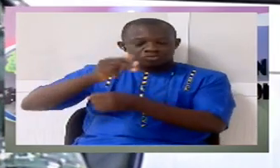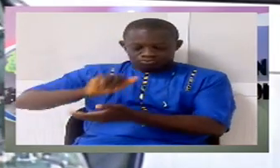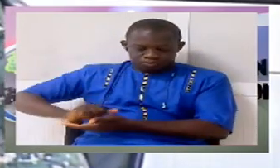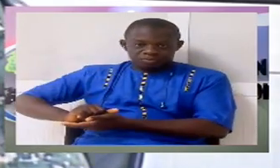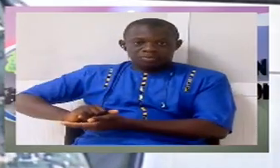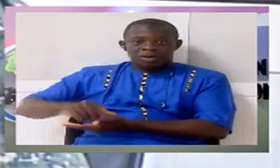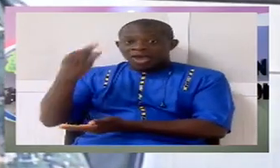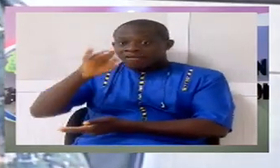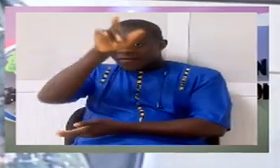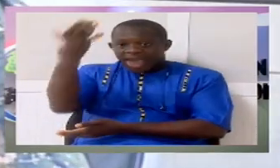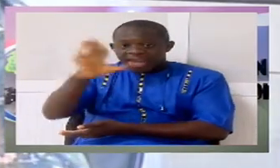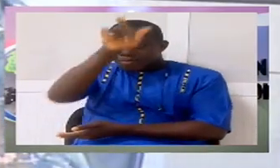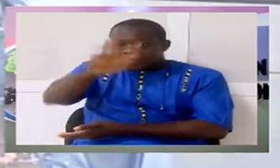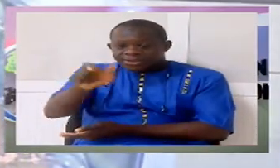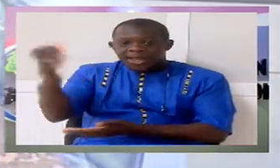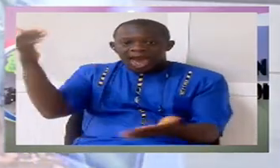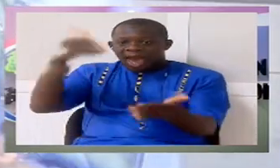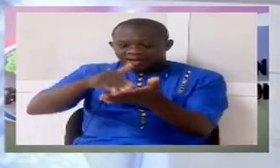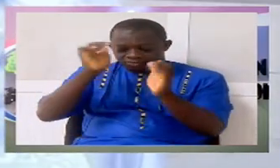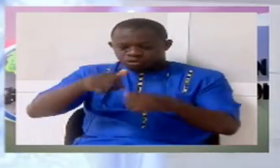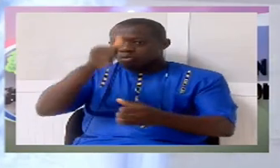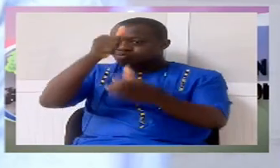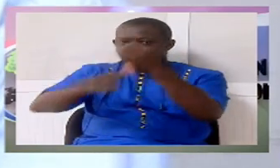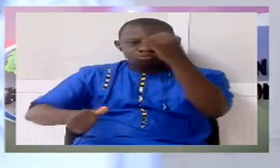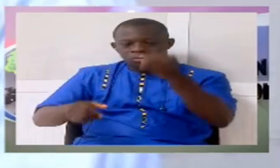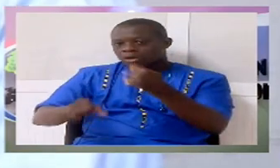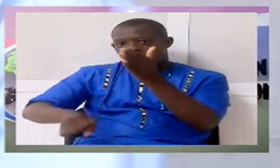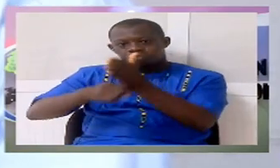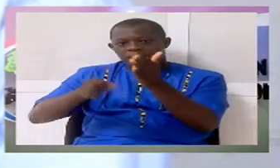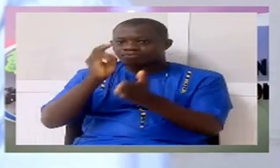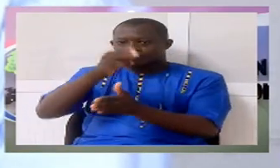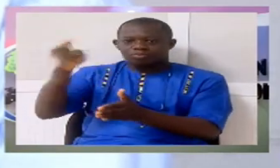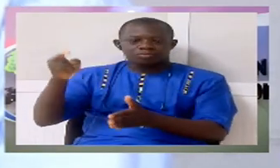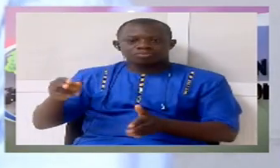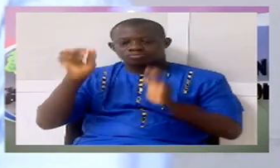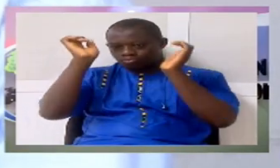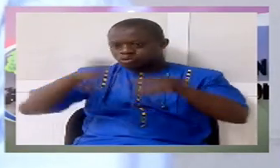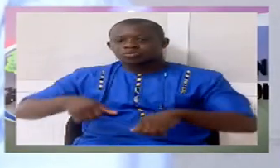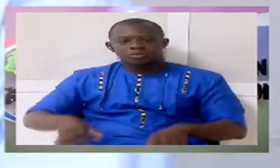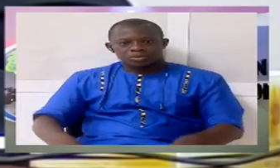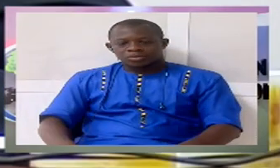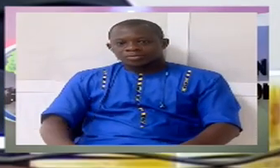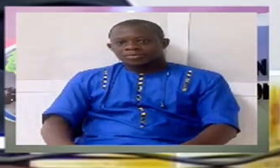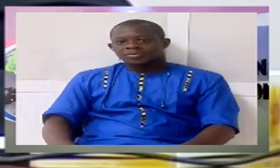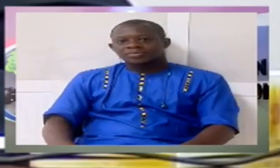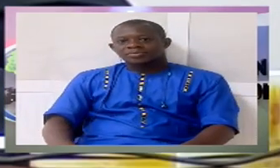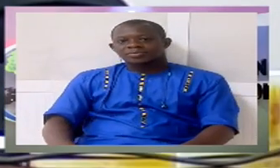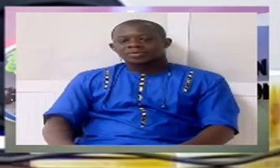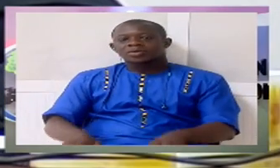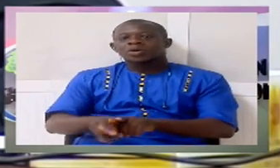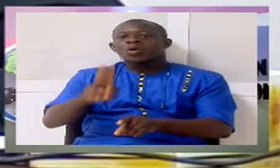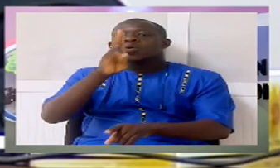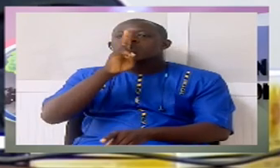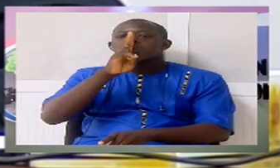What did he say? He said, let the MPs come and meet him where he was. He placed his pistol and said, when they come. Who was